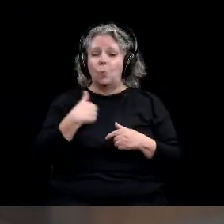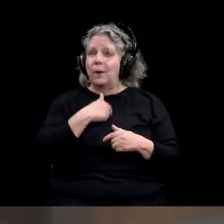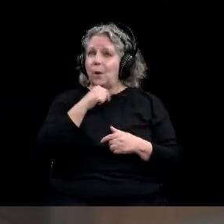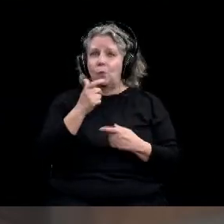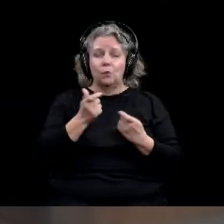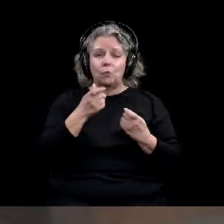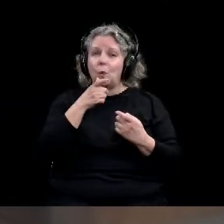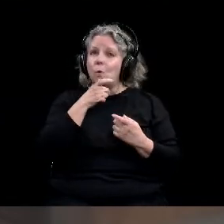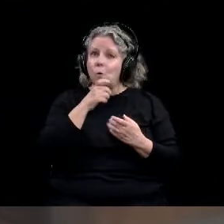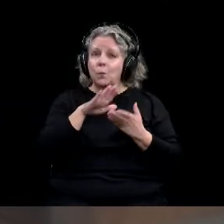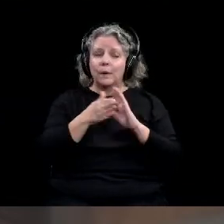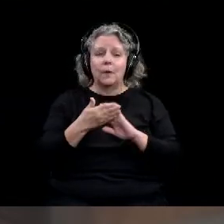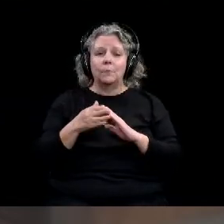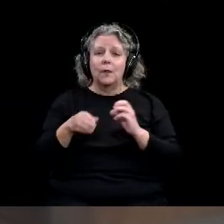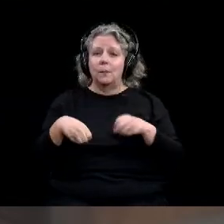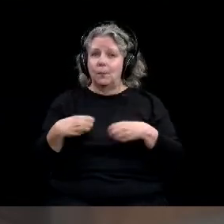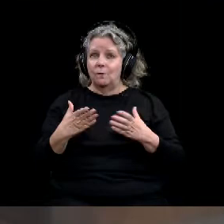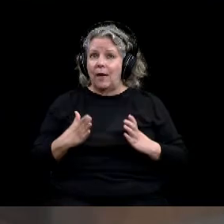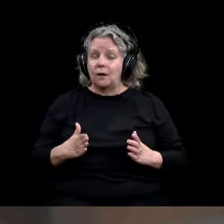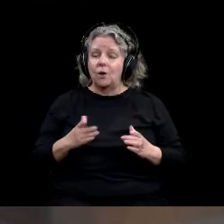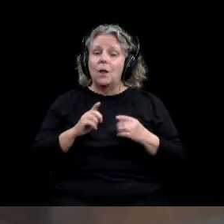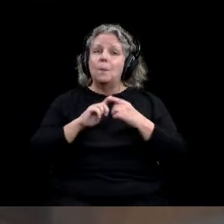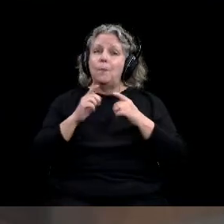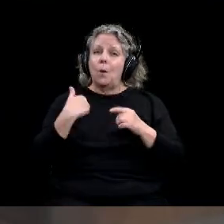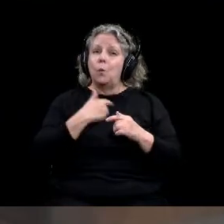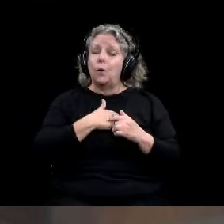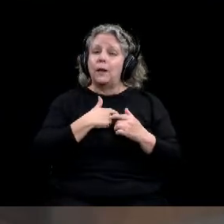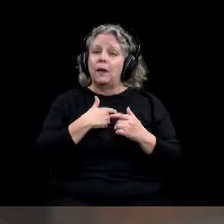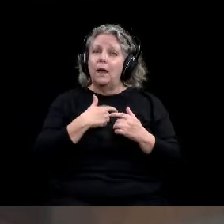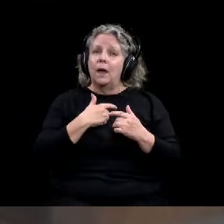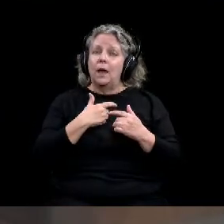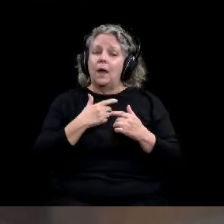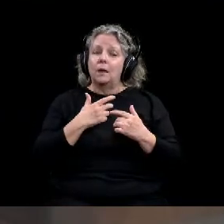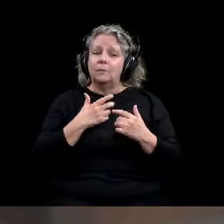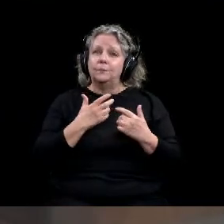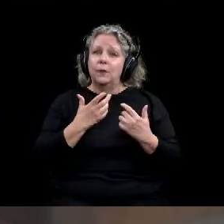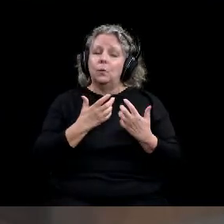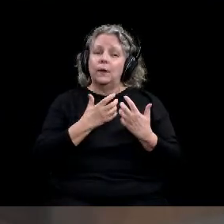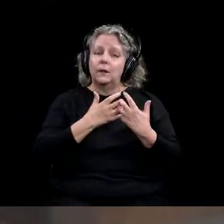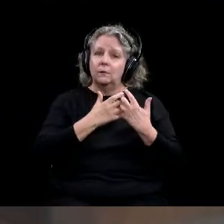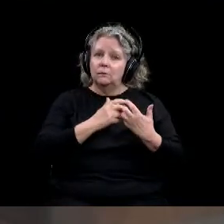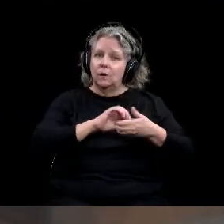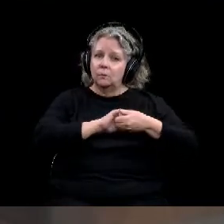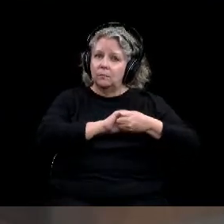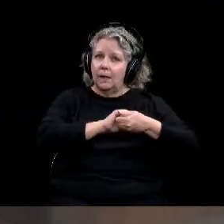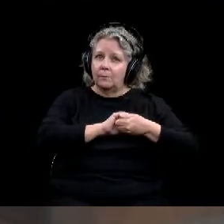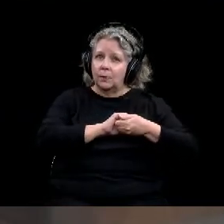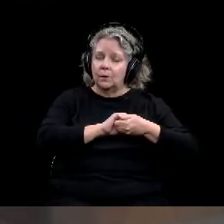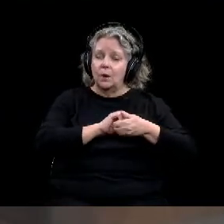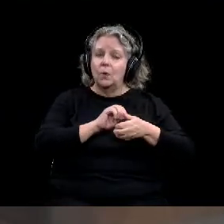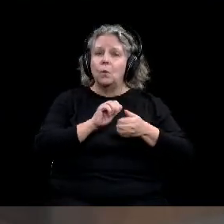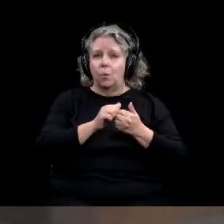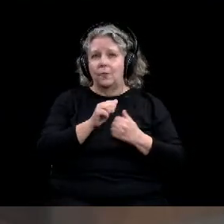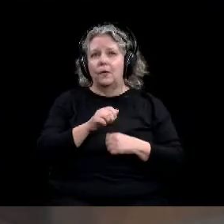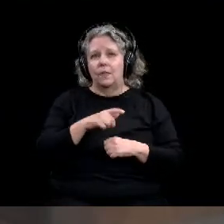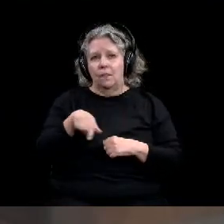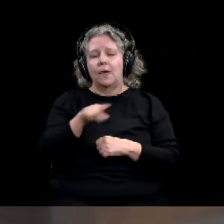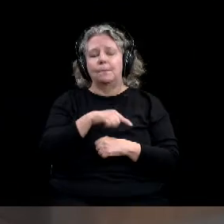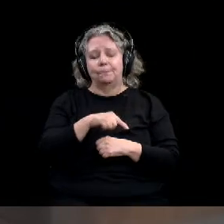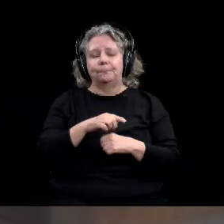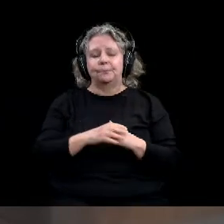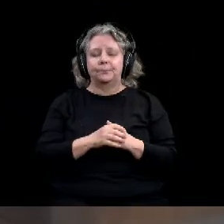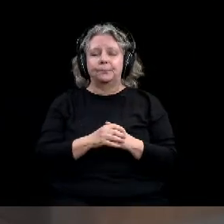partner with providers when we're able and willing to do so. And now for an update on the Waco-McLennan County Public Health